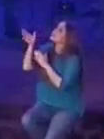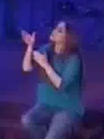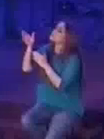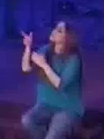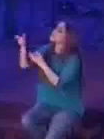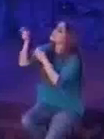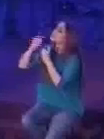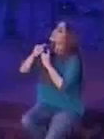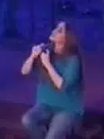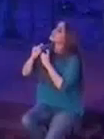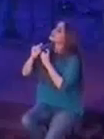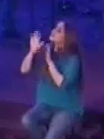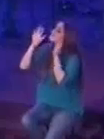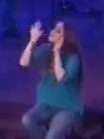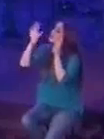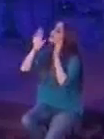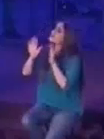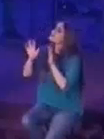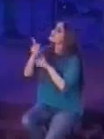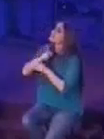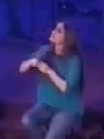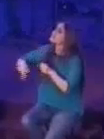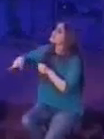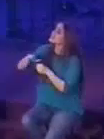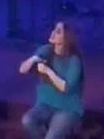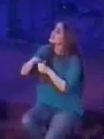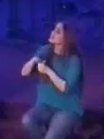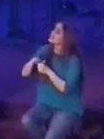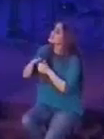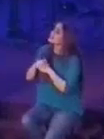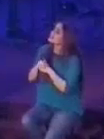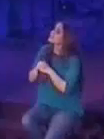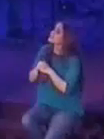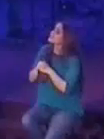given us a marvelous kingdom. You call it a marvelous light.